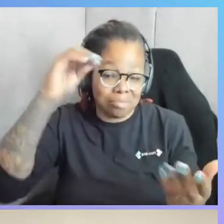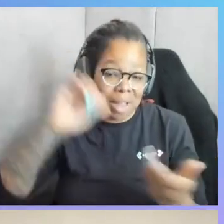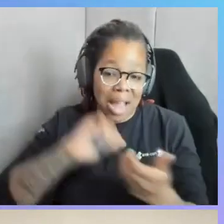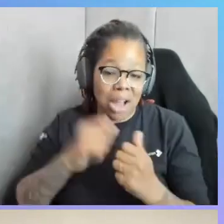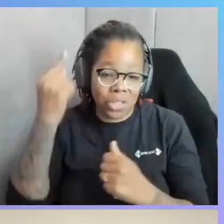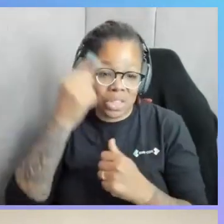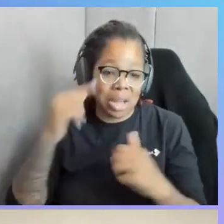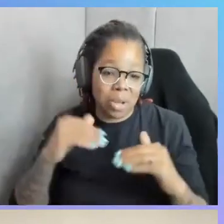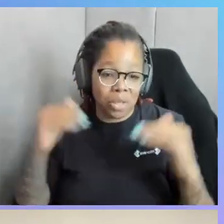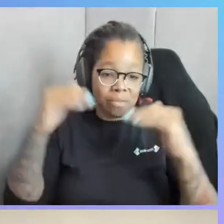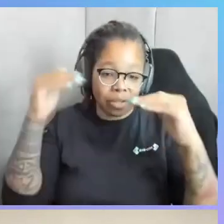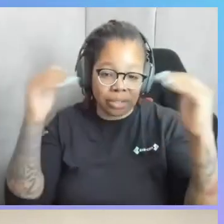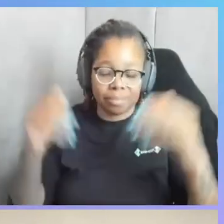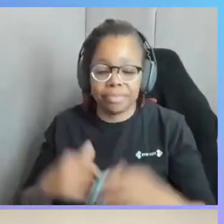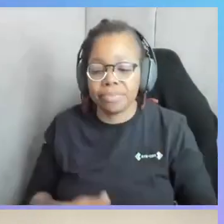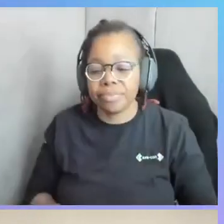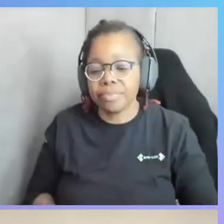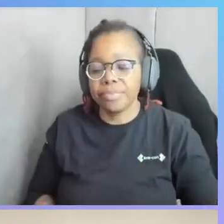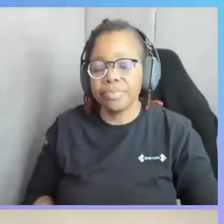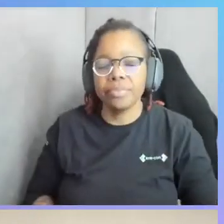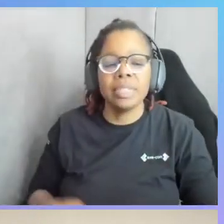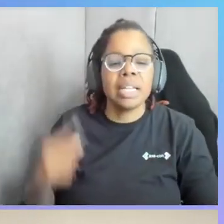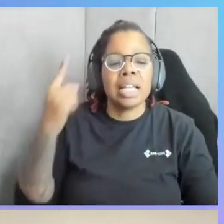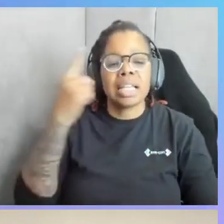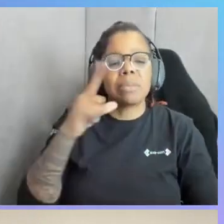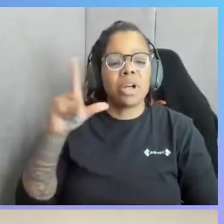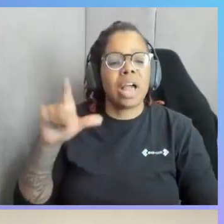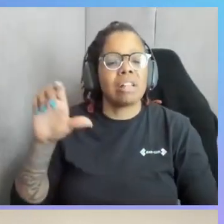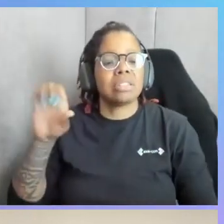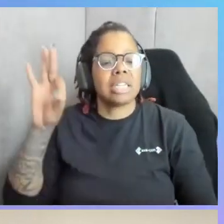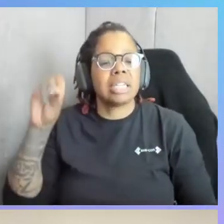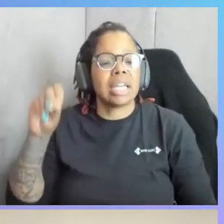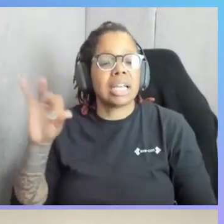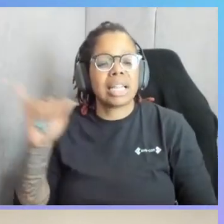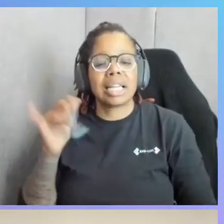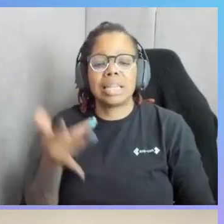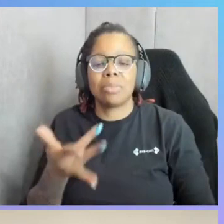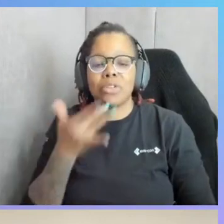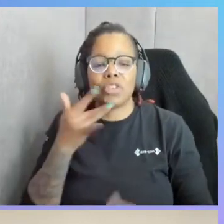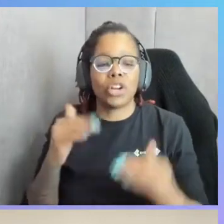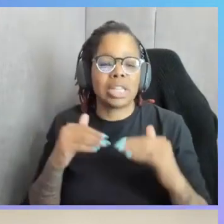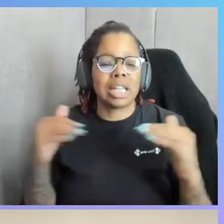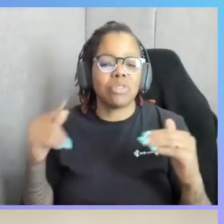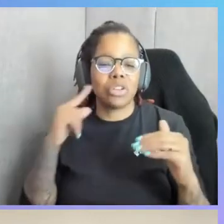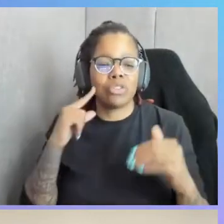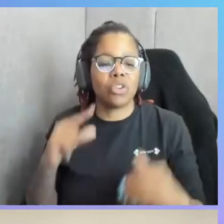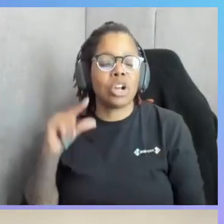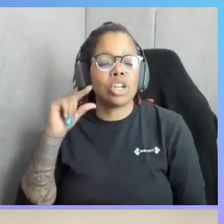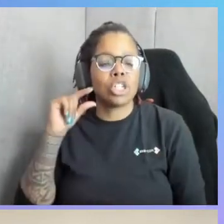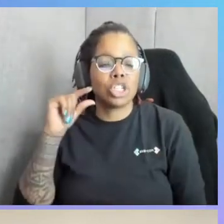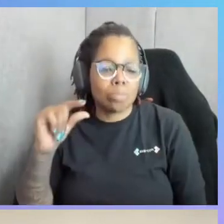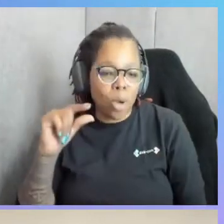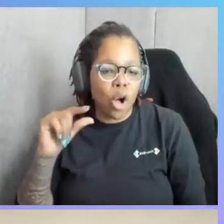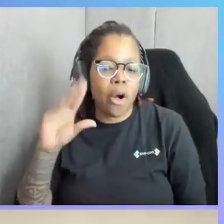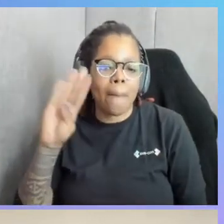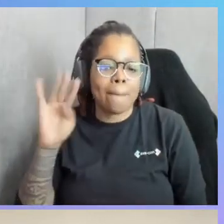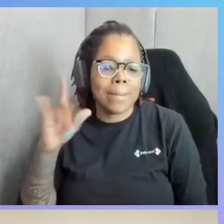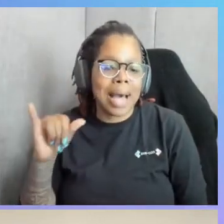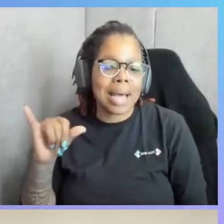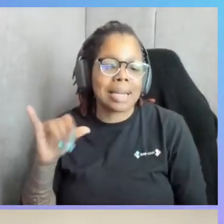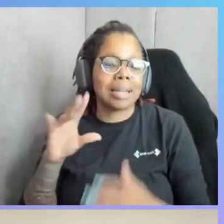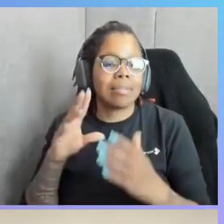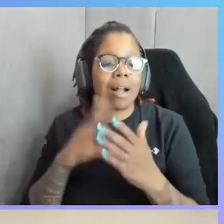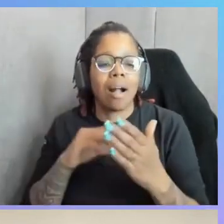these levels. Think of LC90 as the preferred level for small body copy.